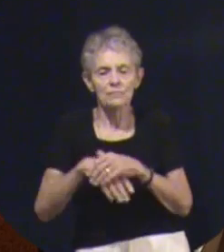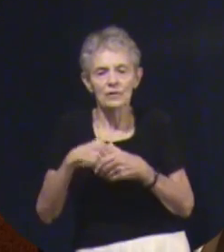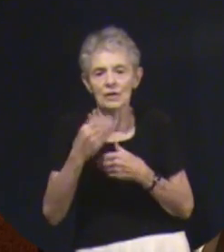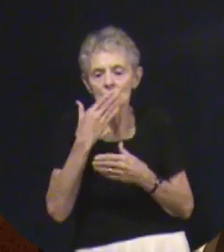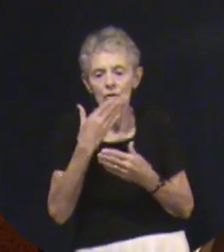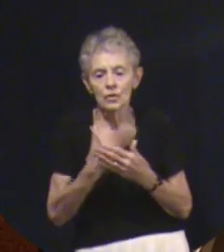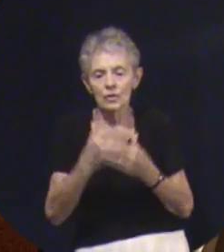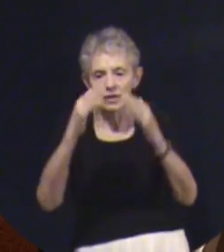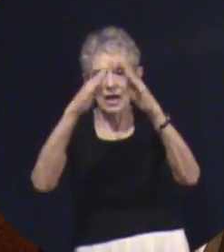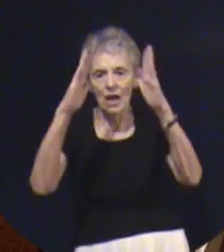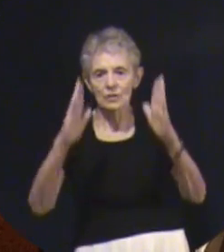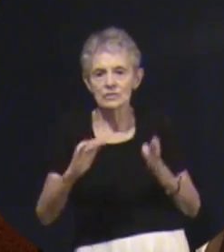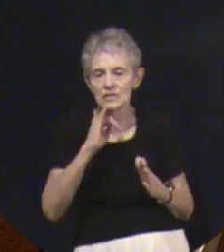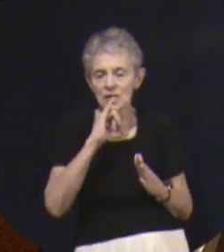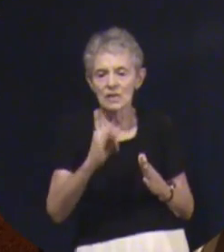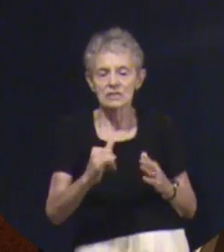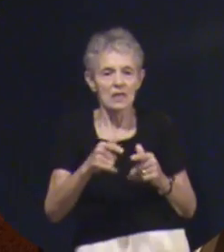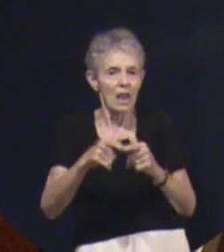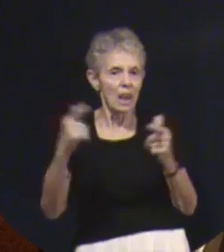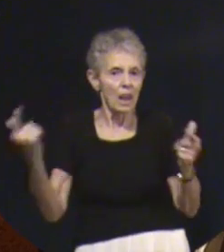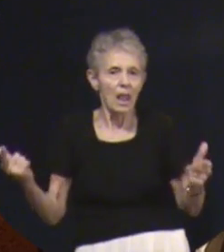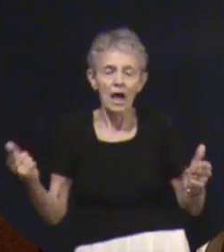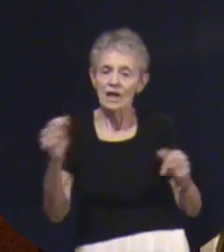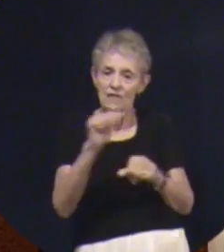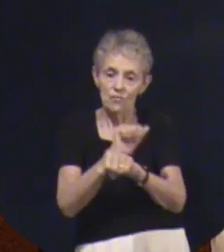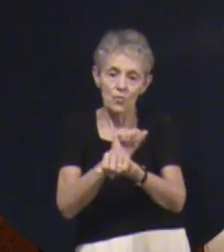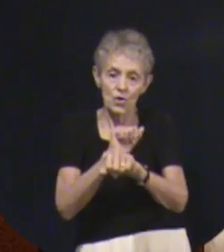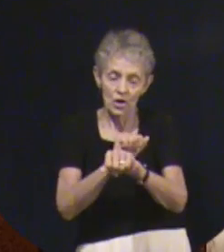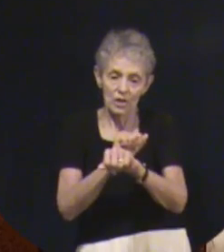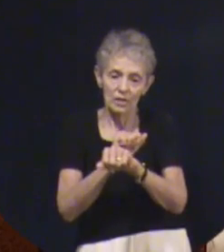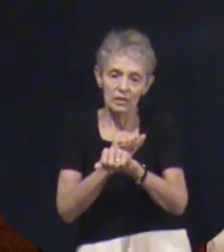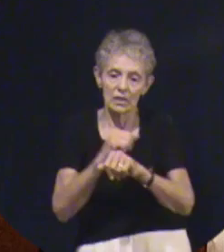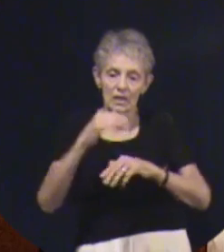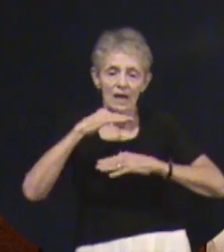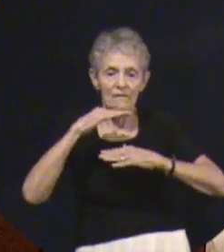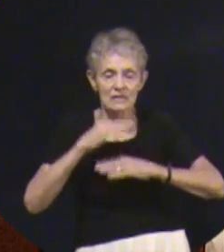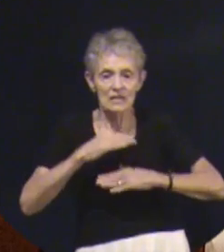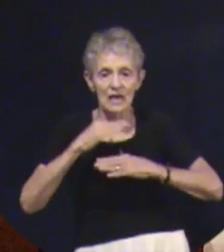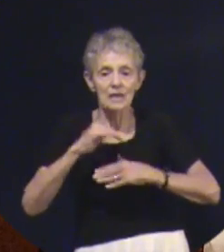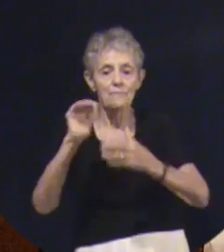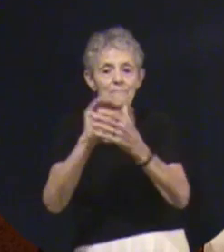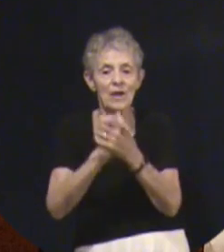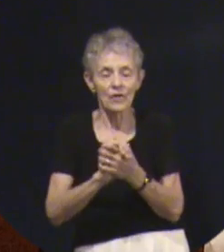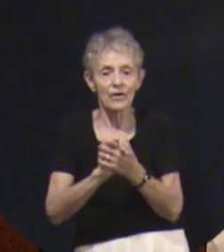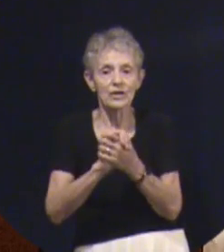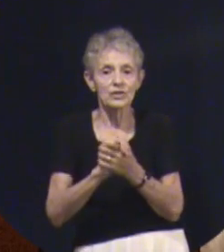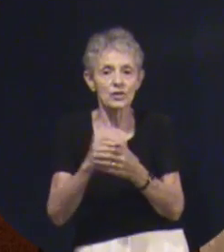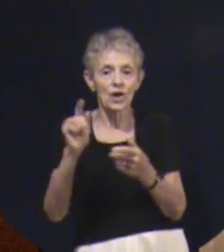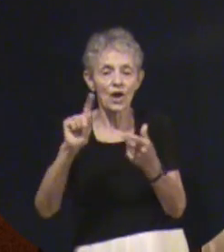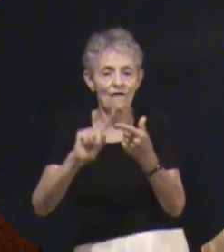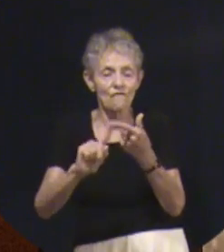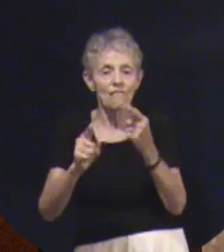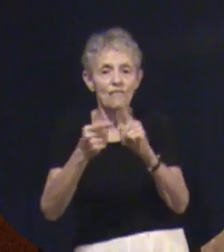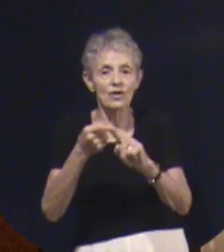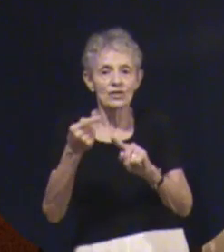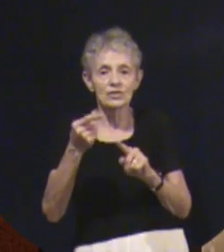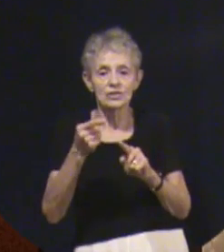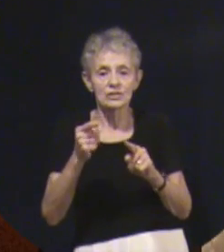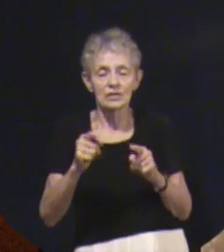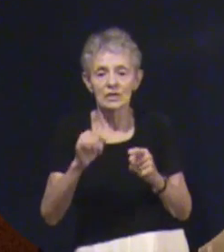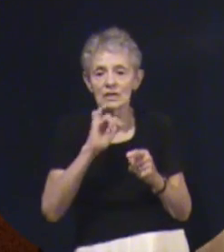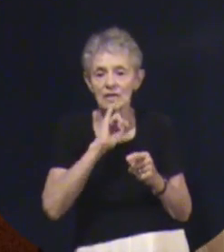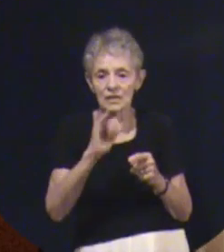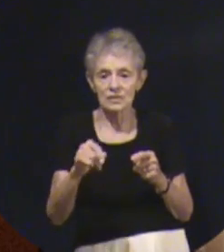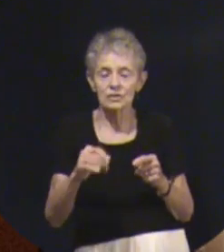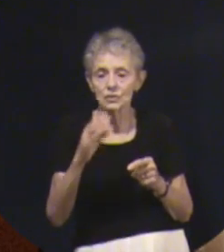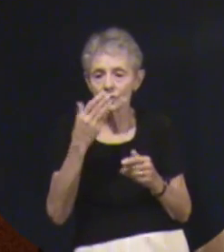will require generous hours of maintenance. To have a satisfying marriage or friendship will demand commitment,